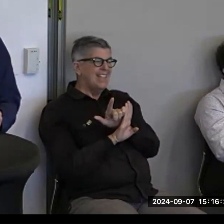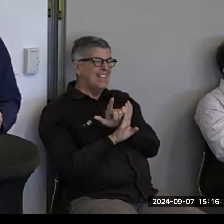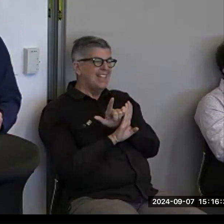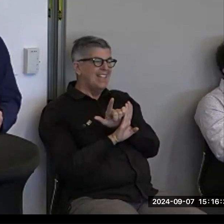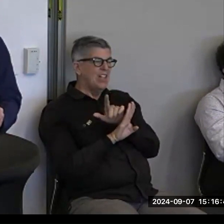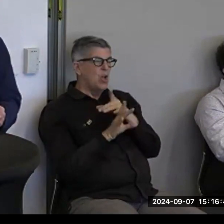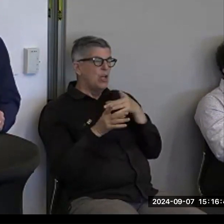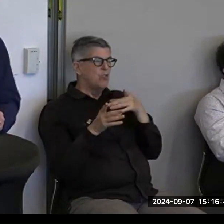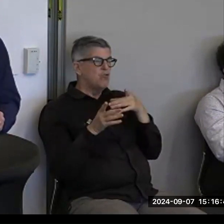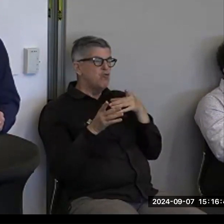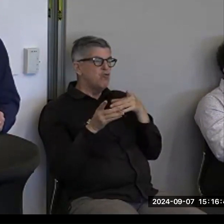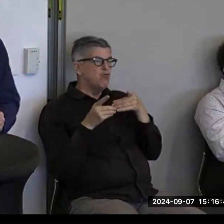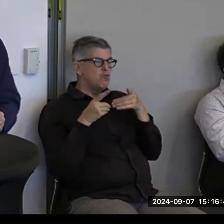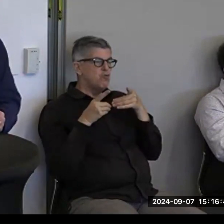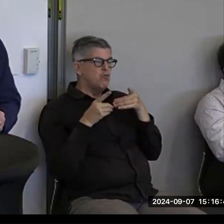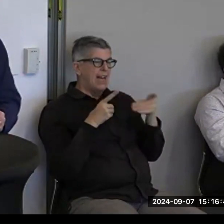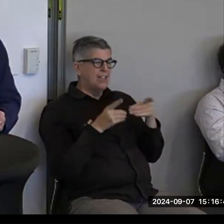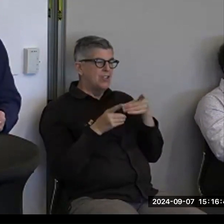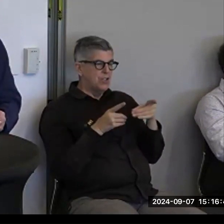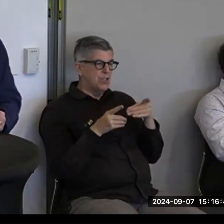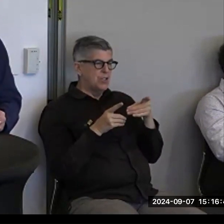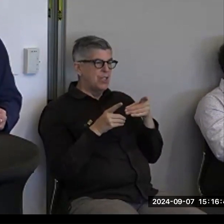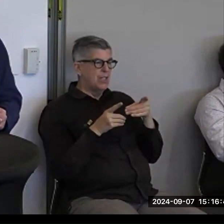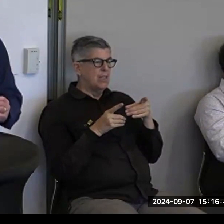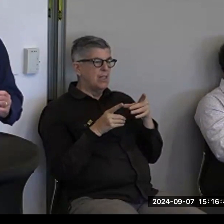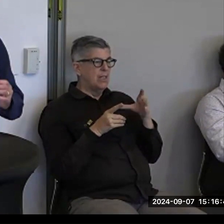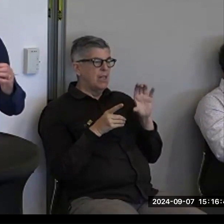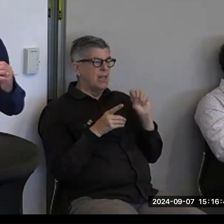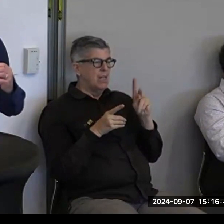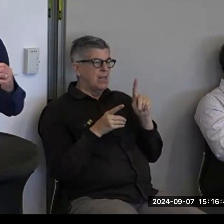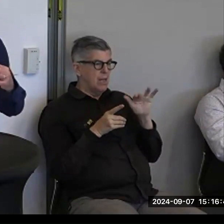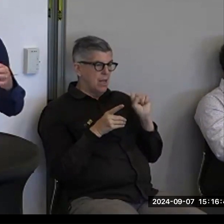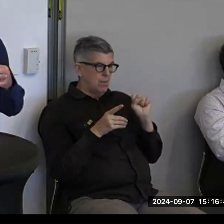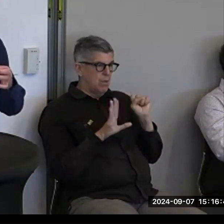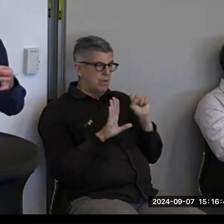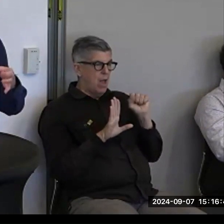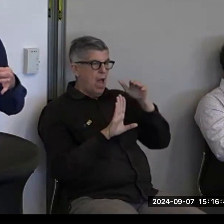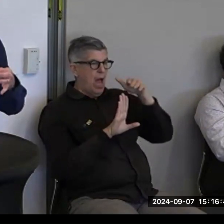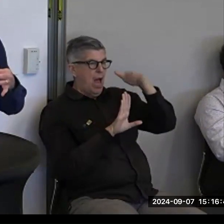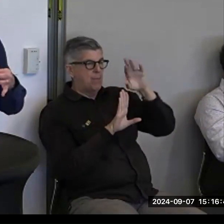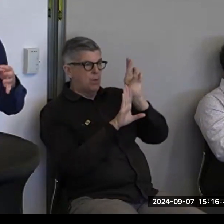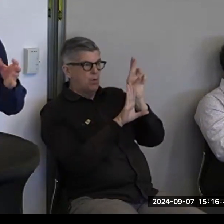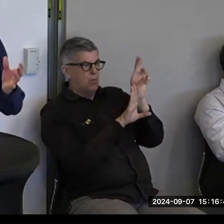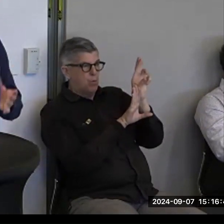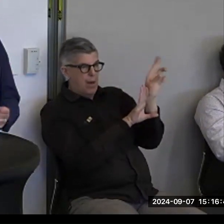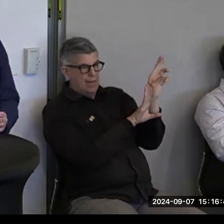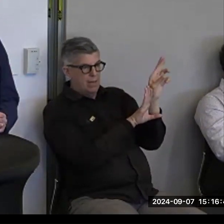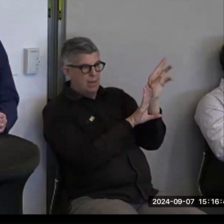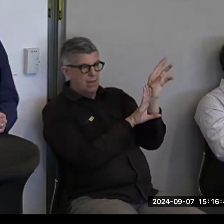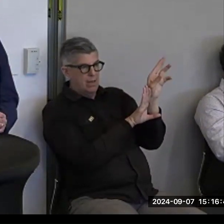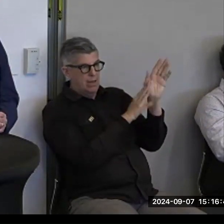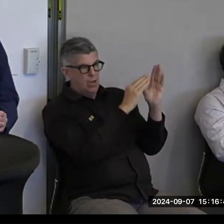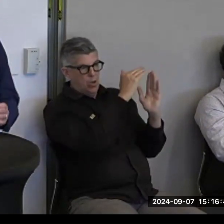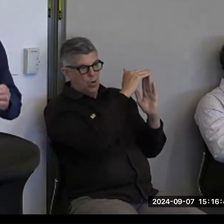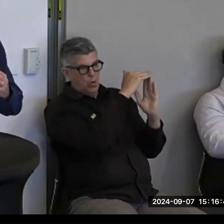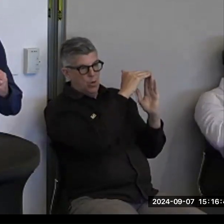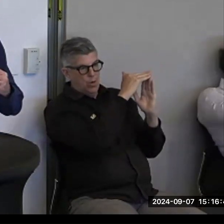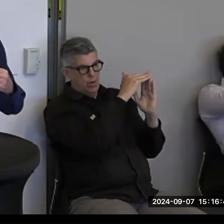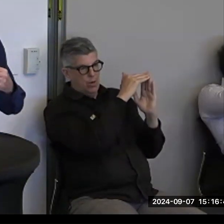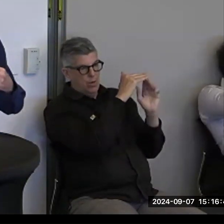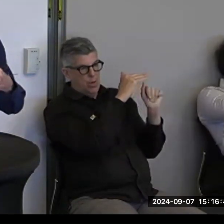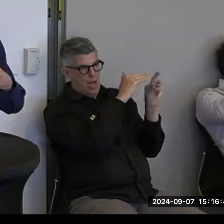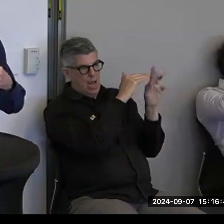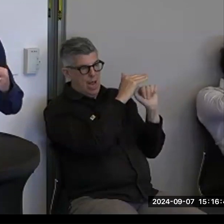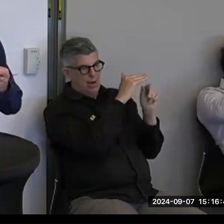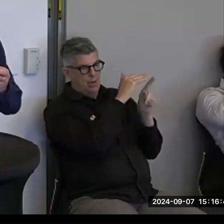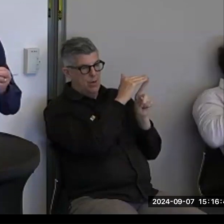direction indicator, the compass rose, should be in the upper right corner with an upward pointing arrowhead and